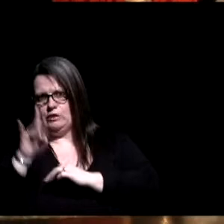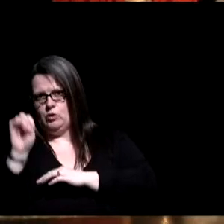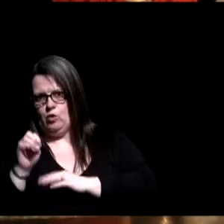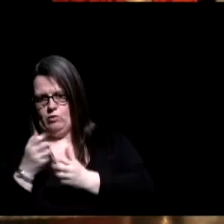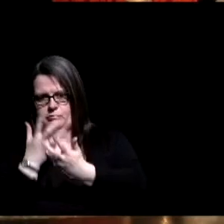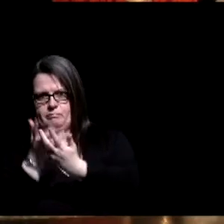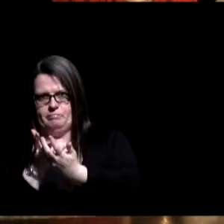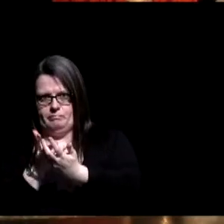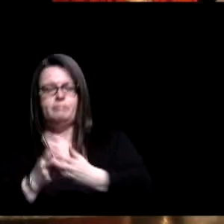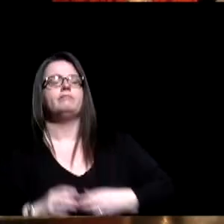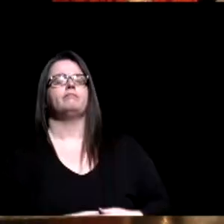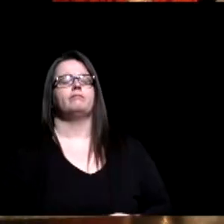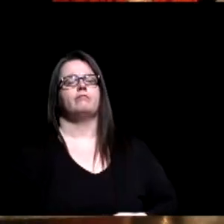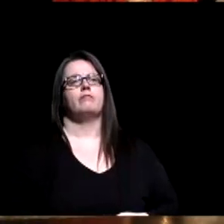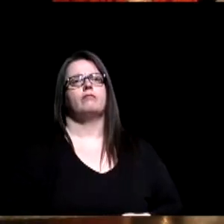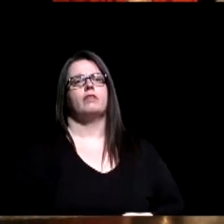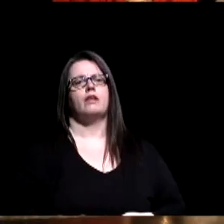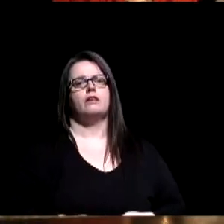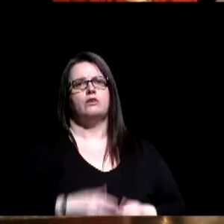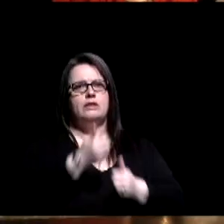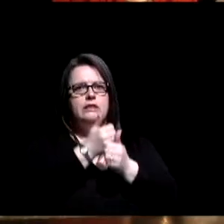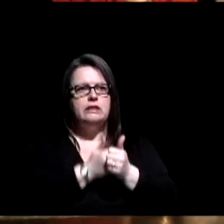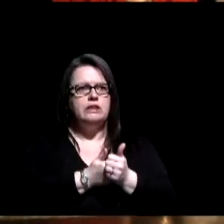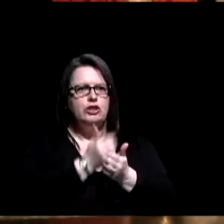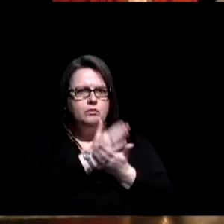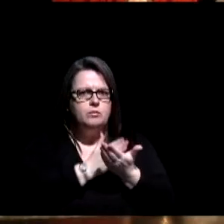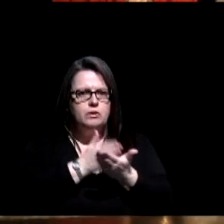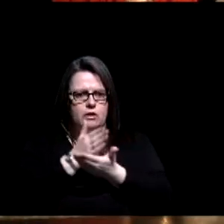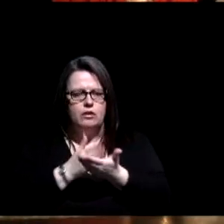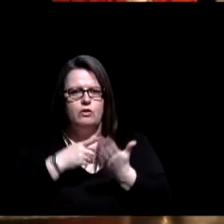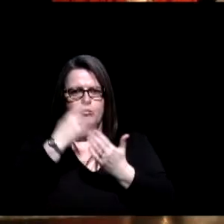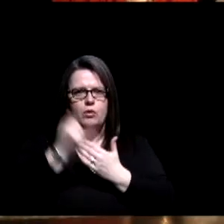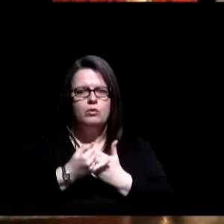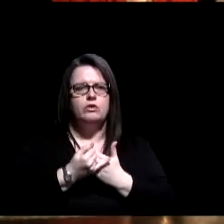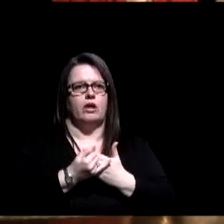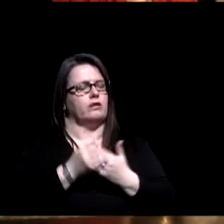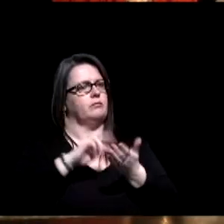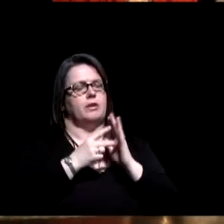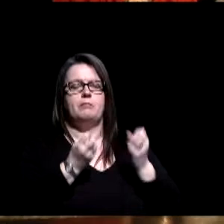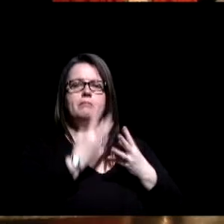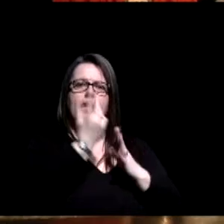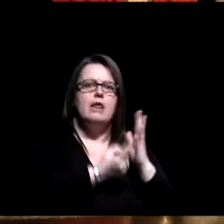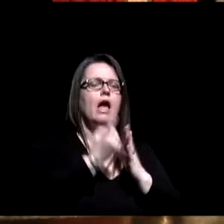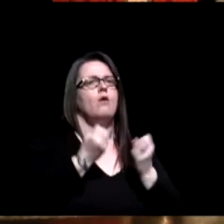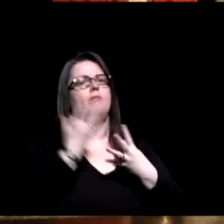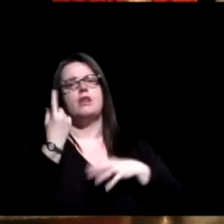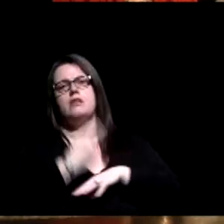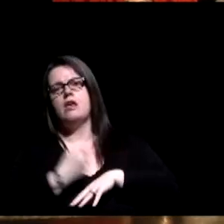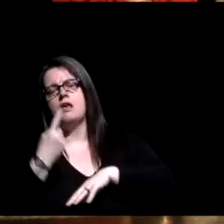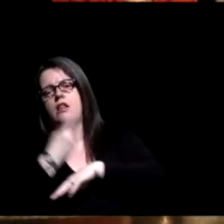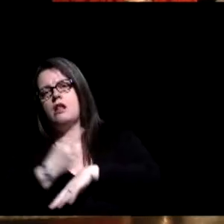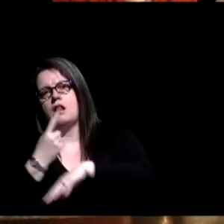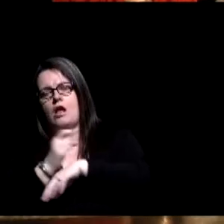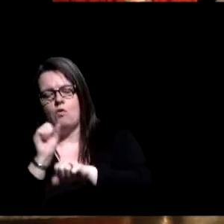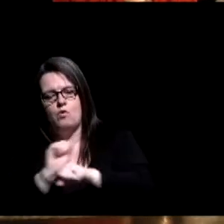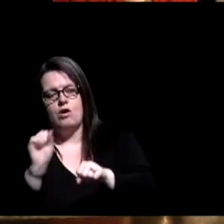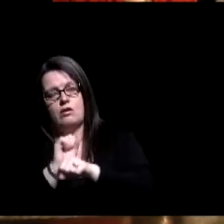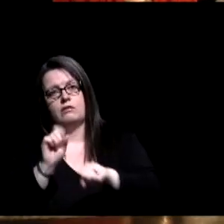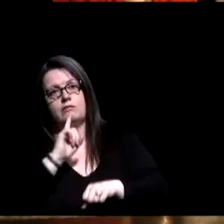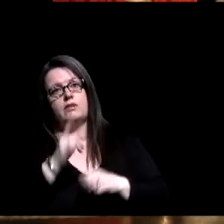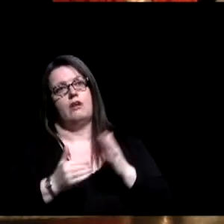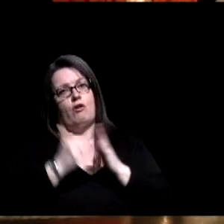requirements. With each phase of this project came hours and days of work, over and above normal